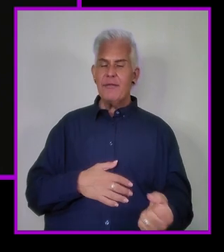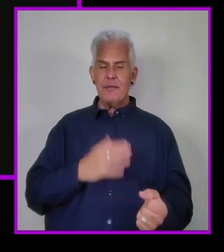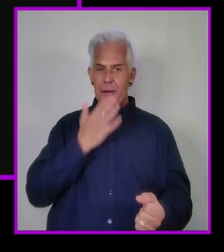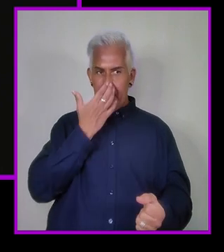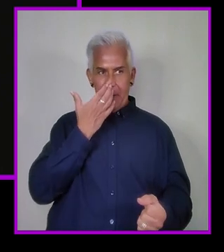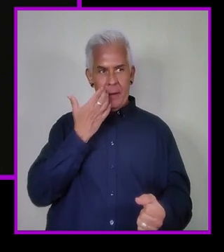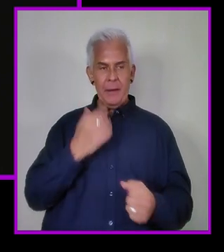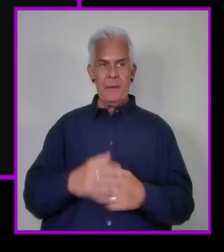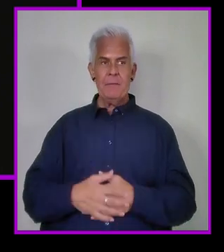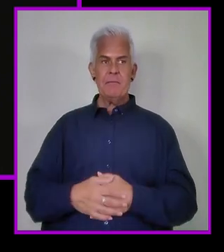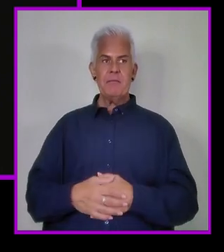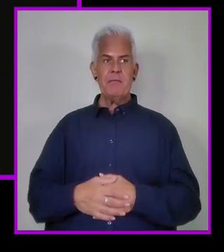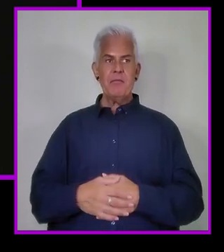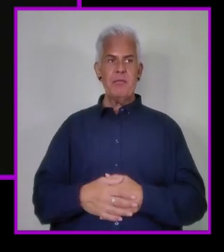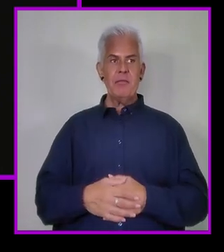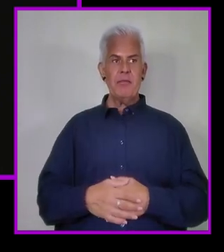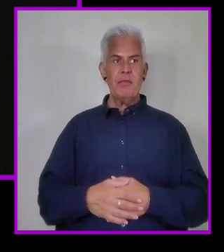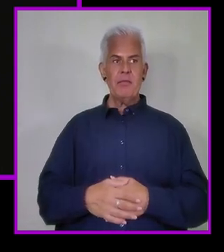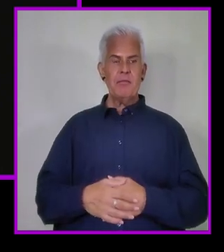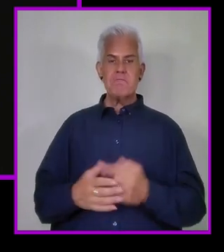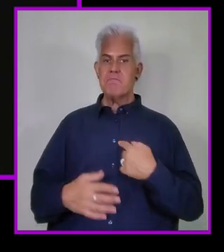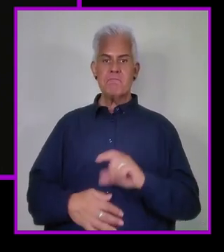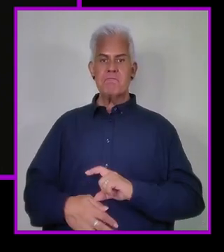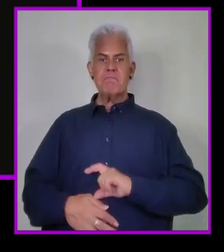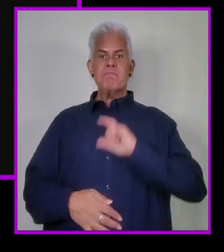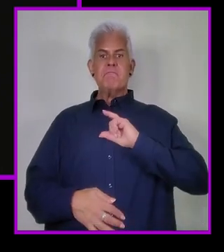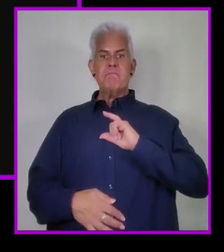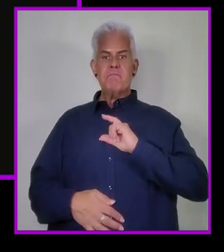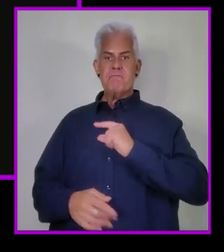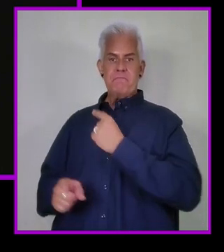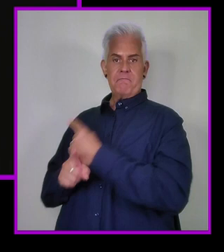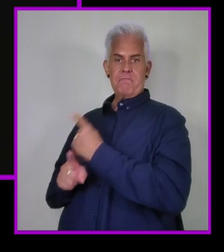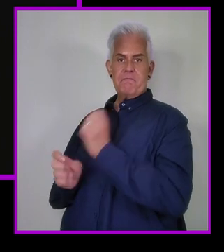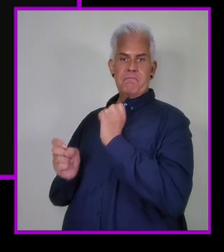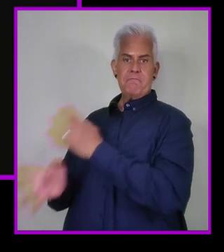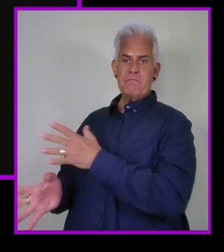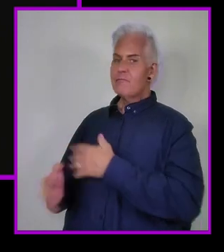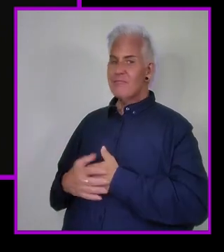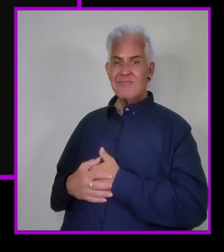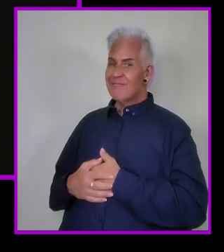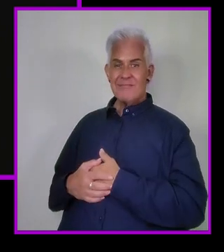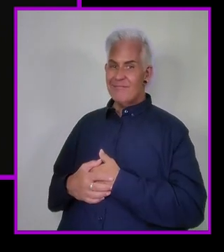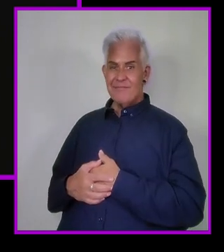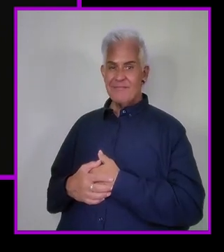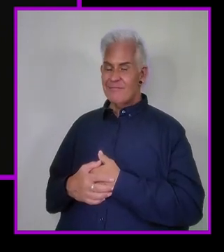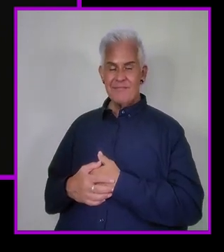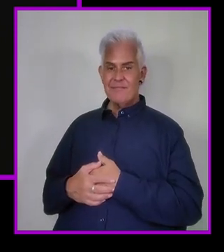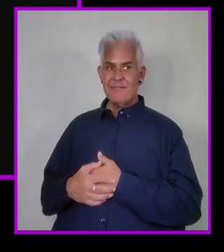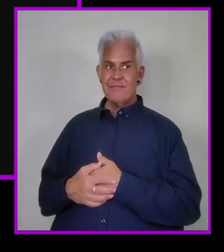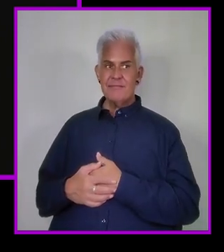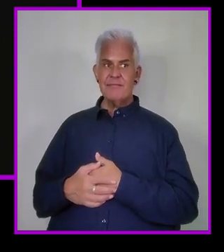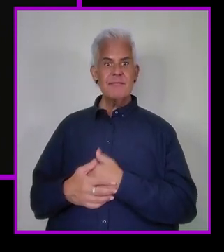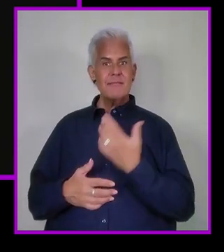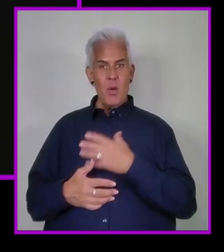And I never felt confident enough to talk about it and say what's happening. So I just